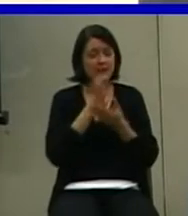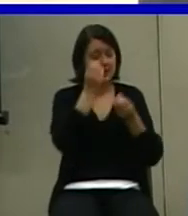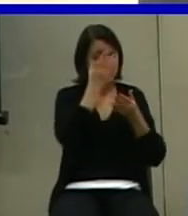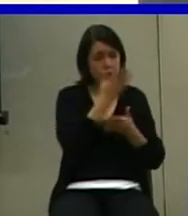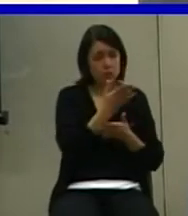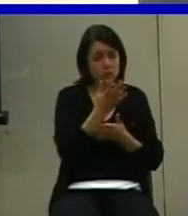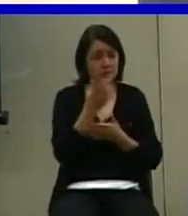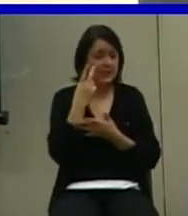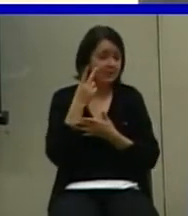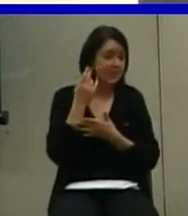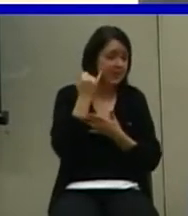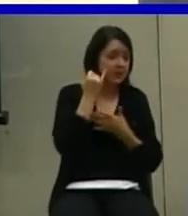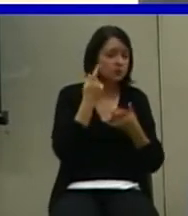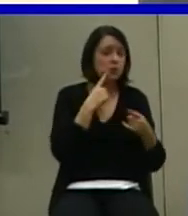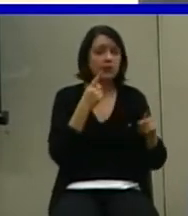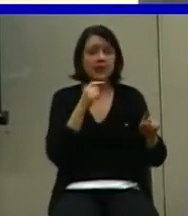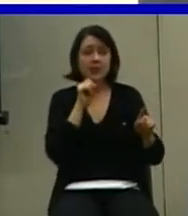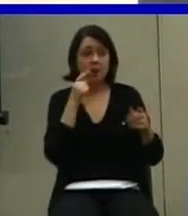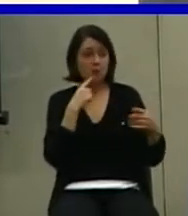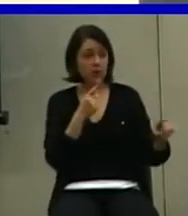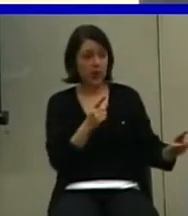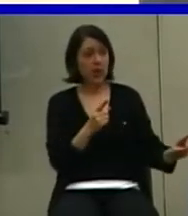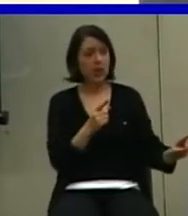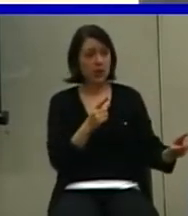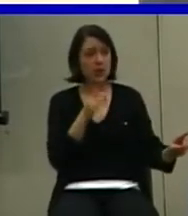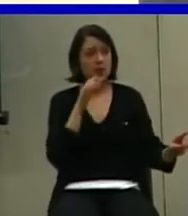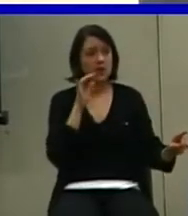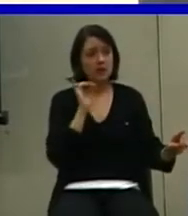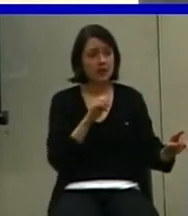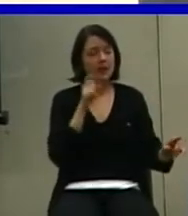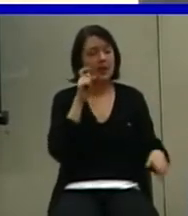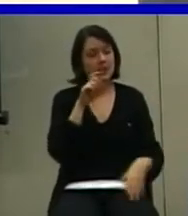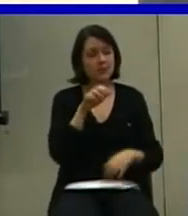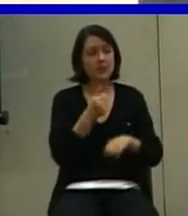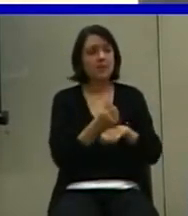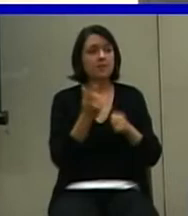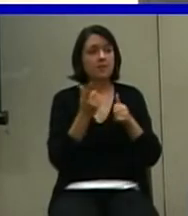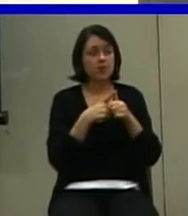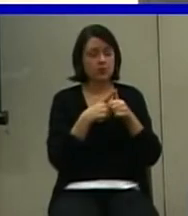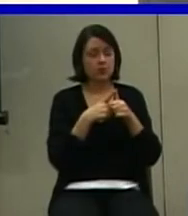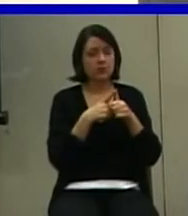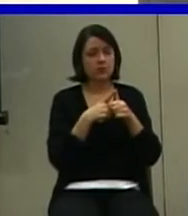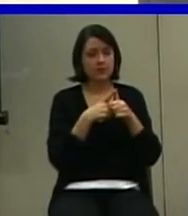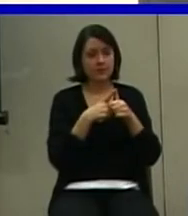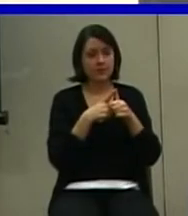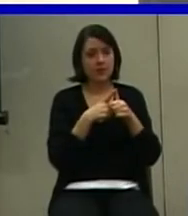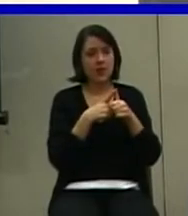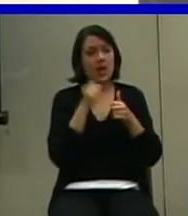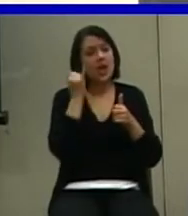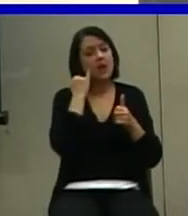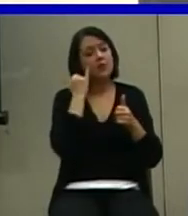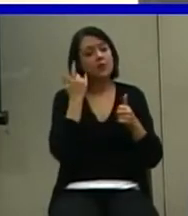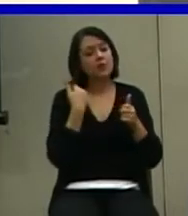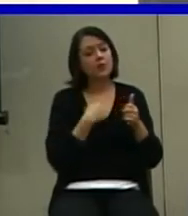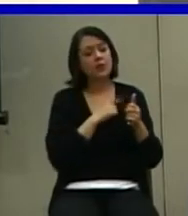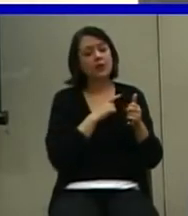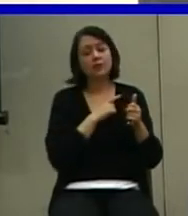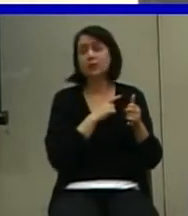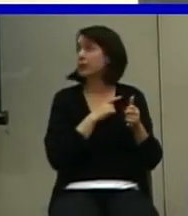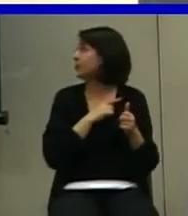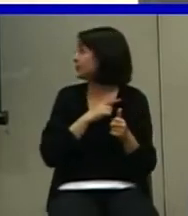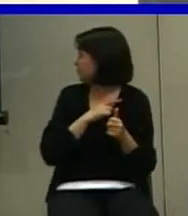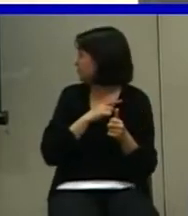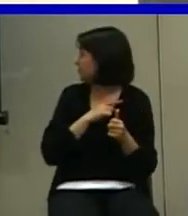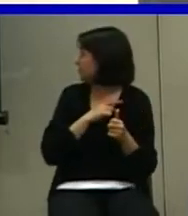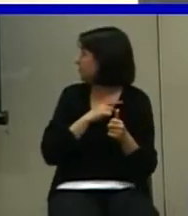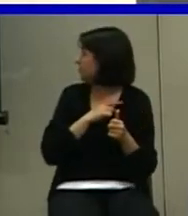see where it's working and where it's not? Those are the pieces that have to be there first. So if we were to go across here like